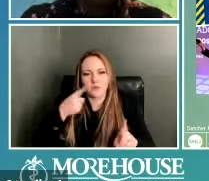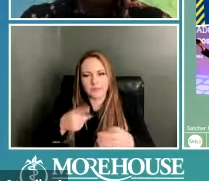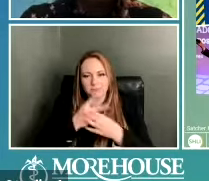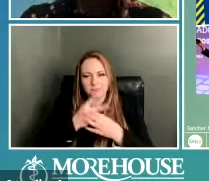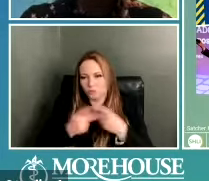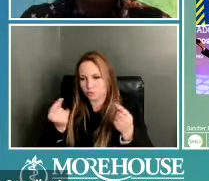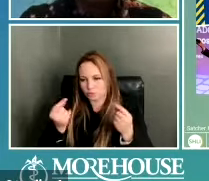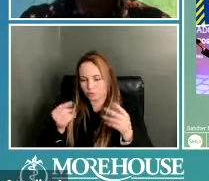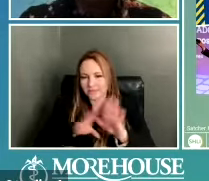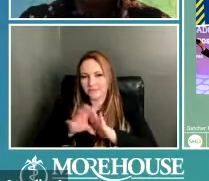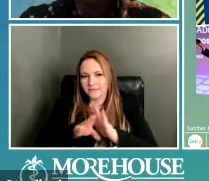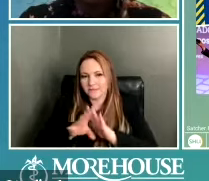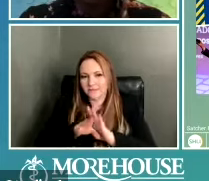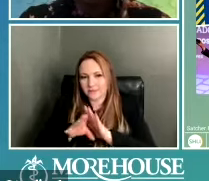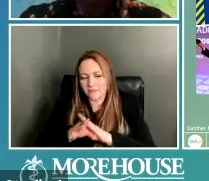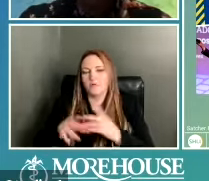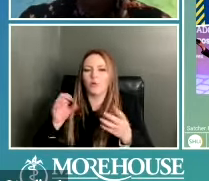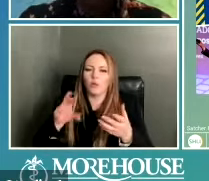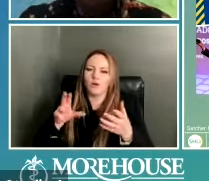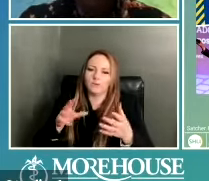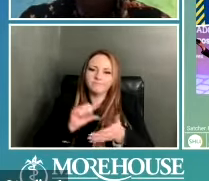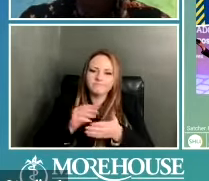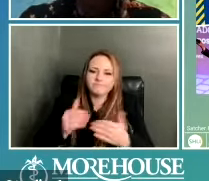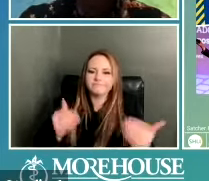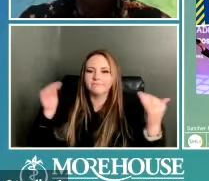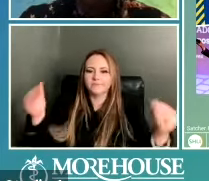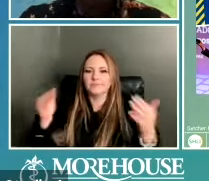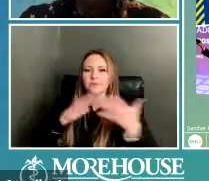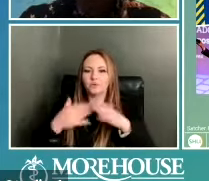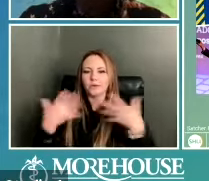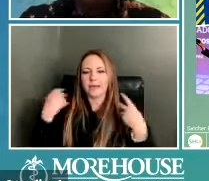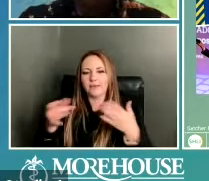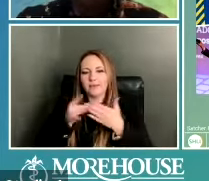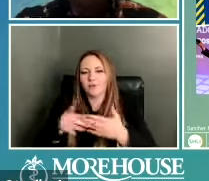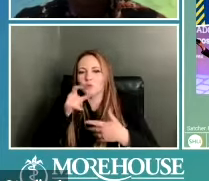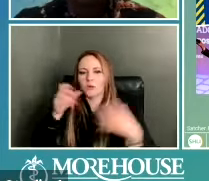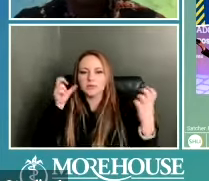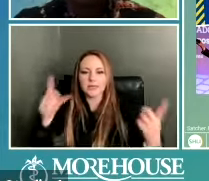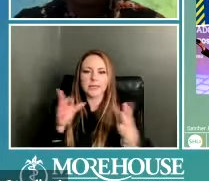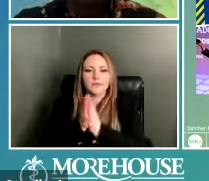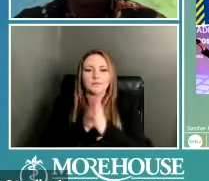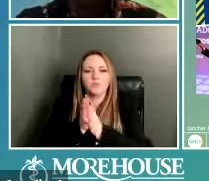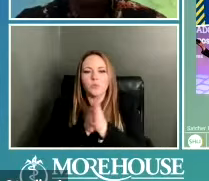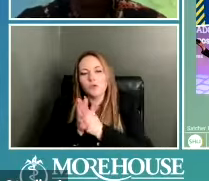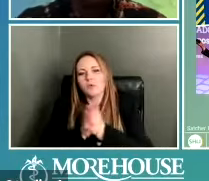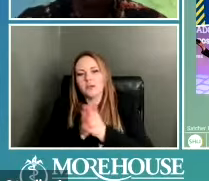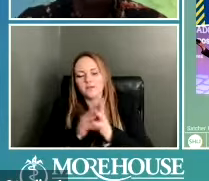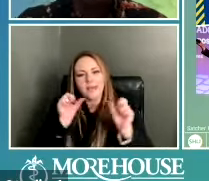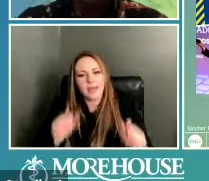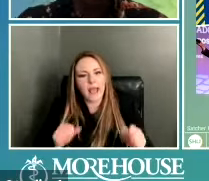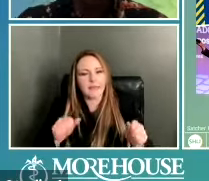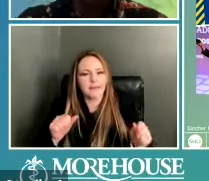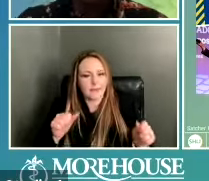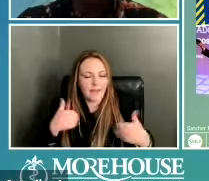to develop and enhance community health leaders who are educated, motivated, and mobilized to lead community groups in changing health